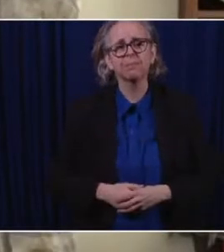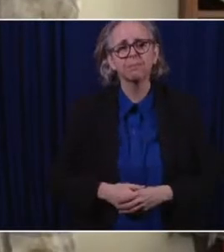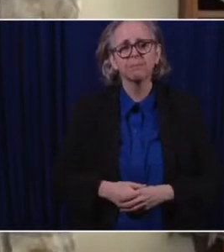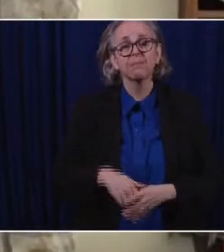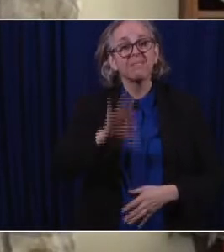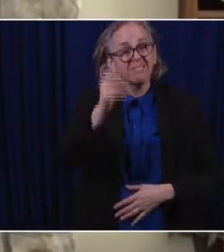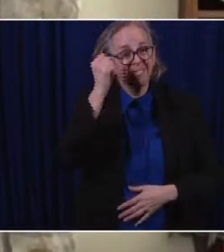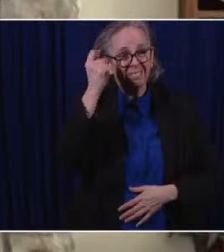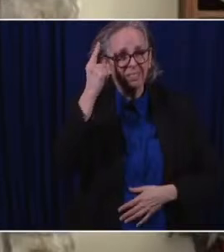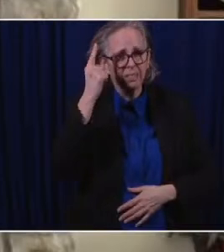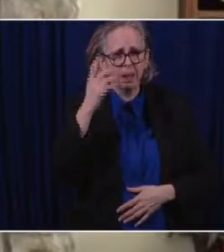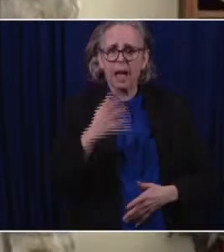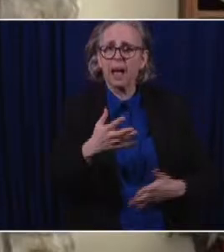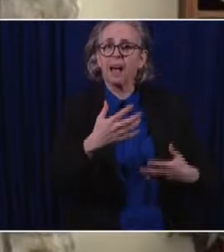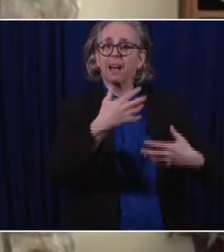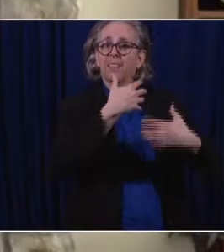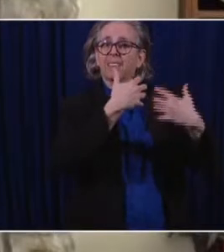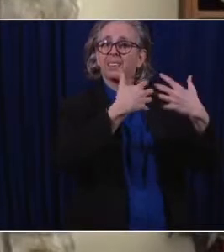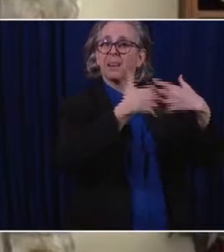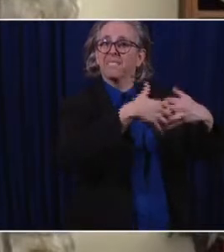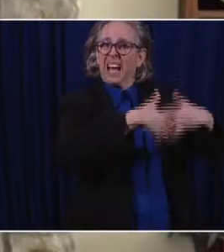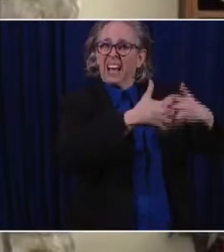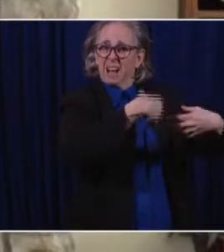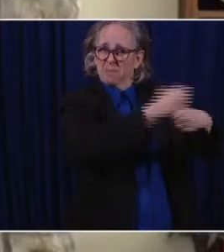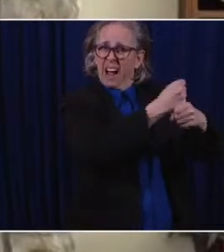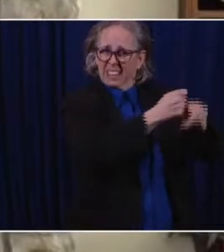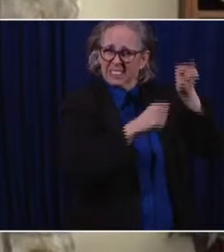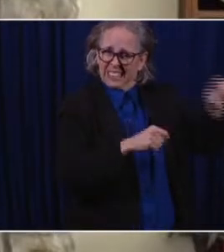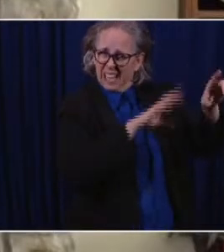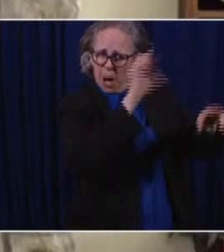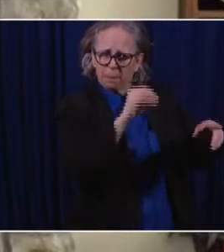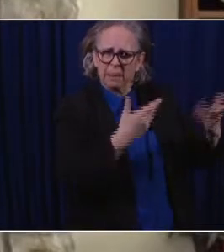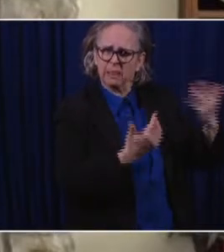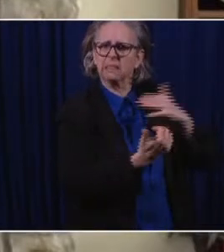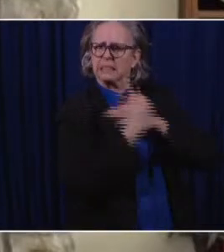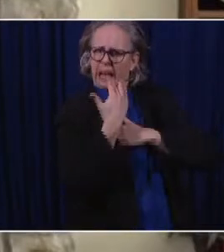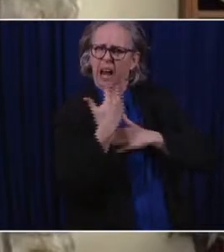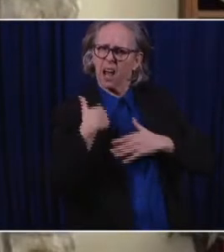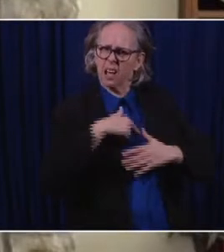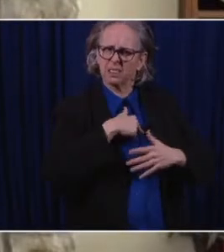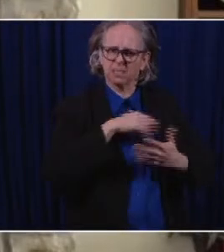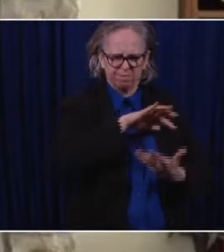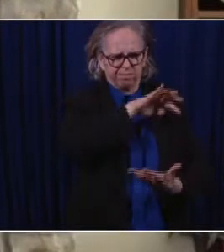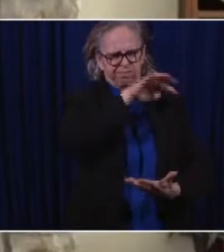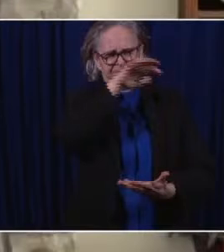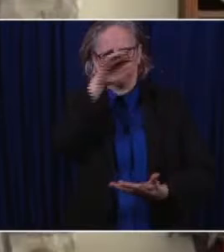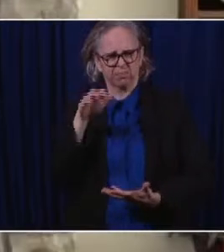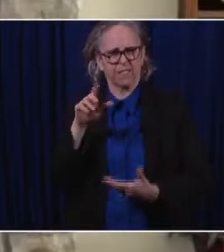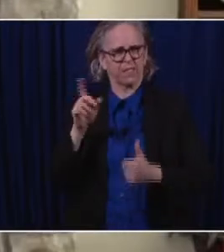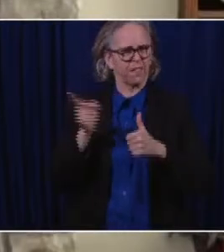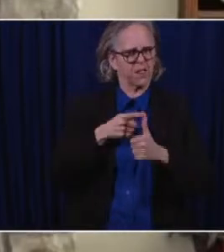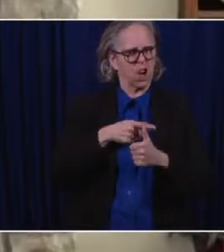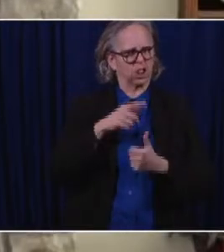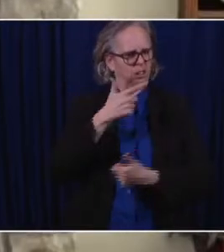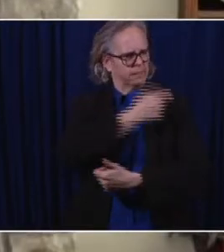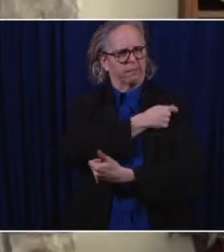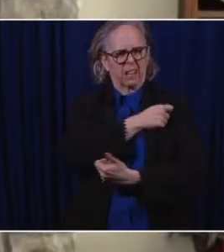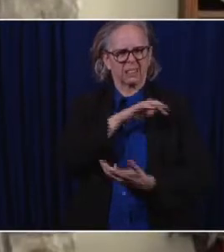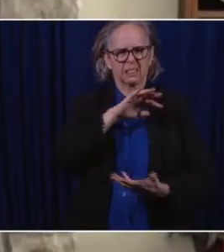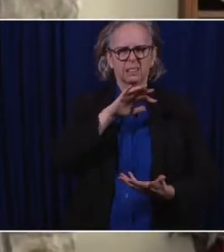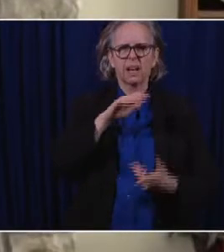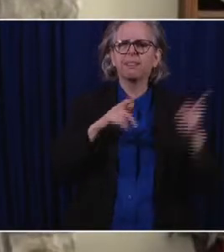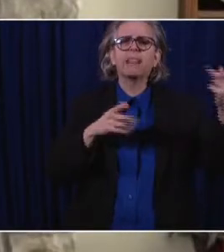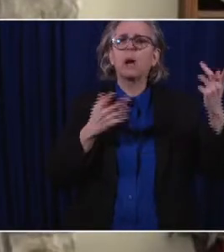shipment of the first dose comes in, there's a timing mechanism that goes into place. And so that second dose follows automatically.